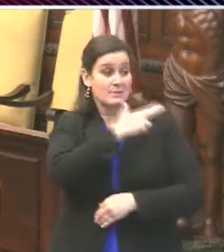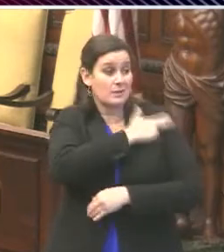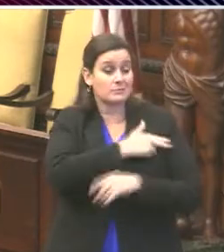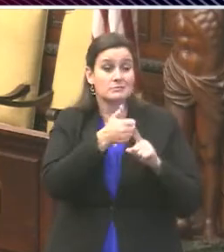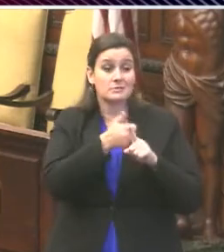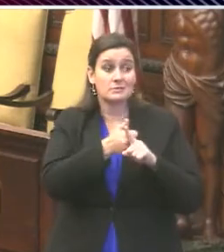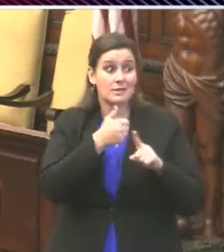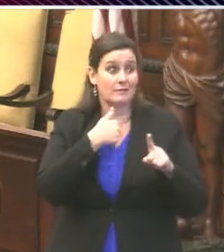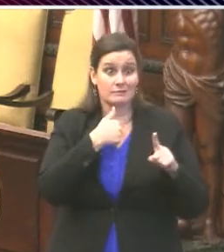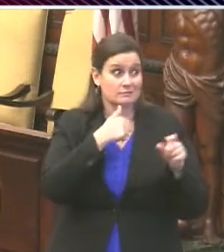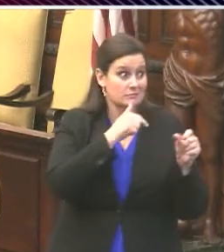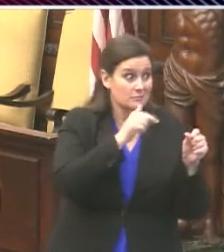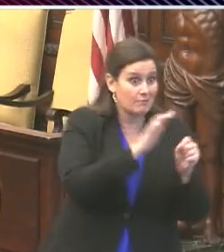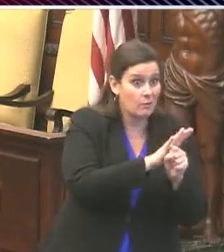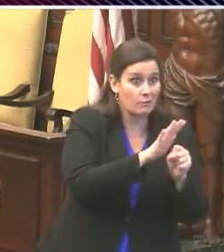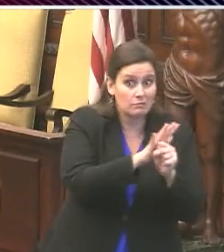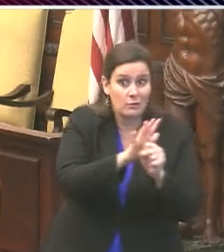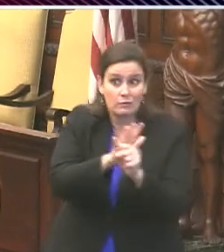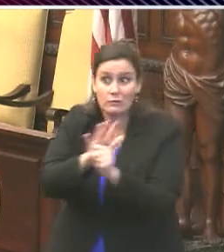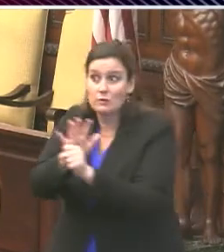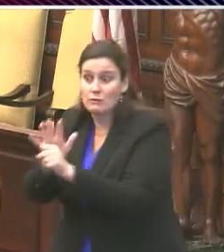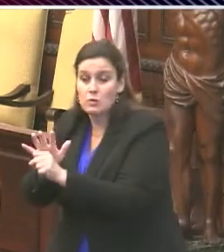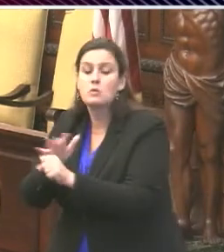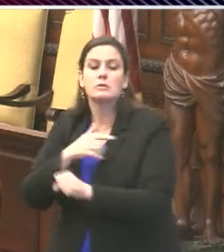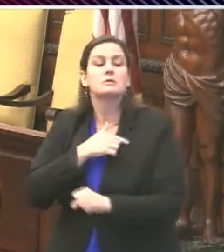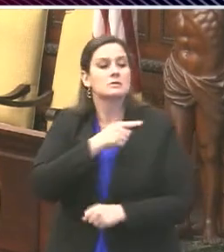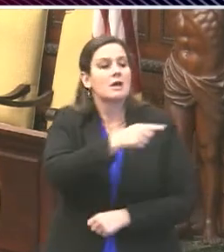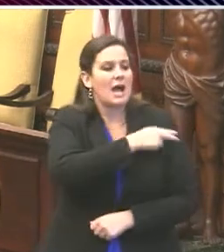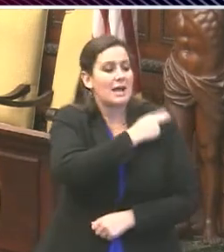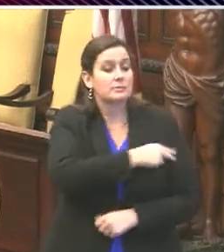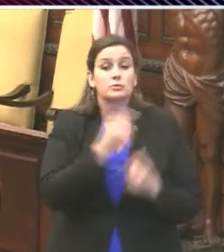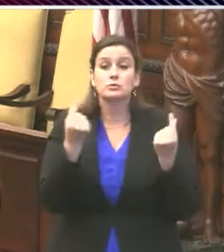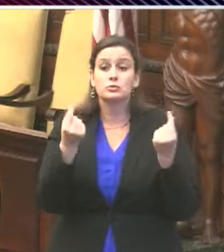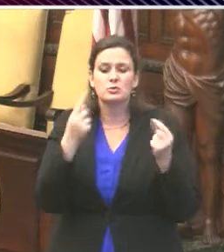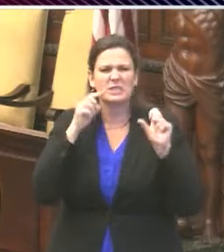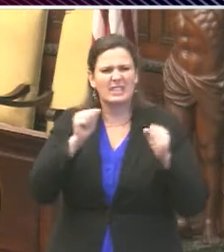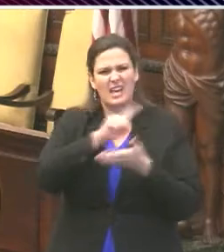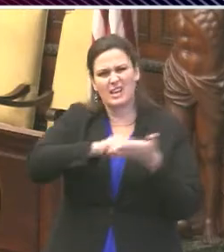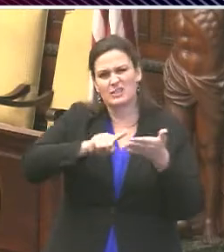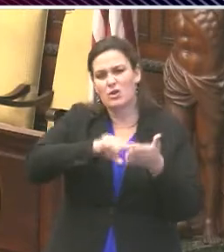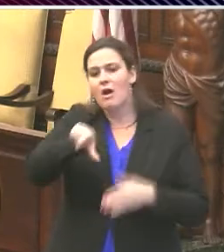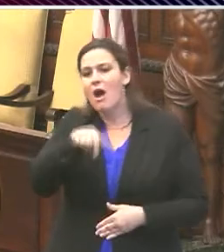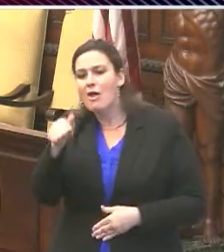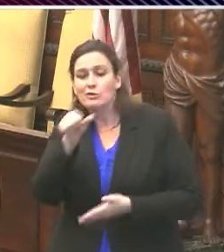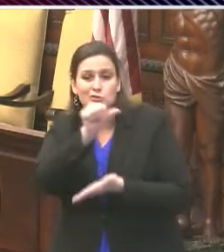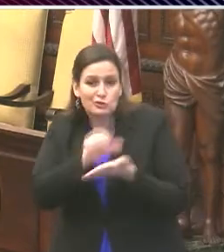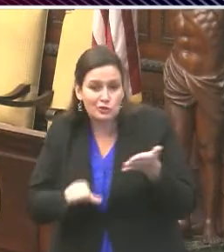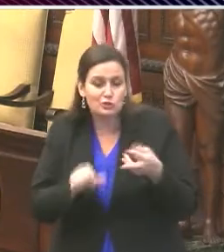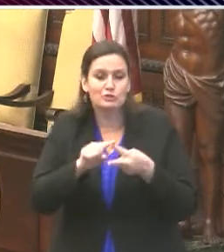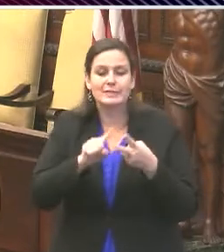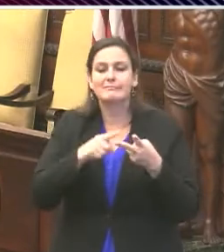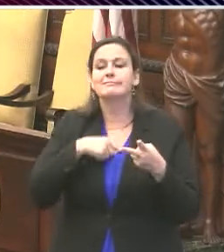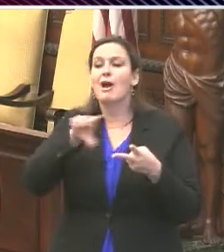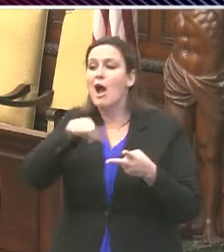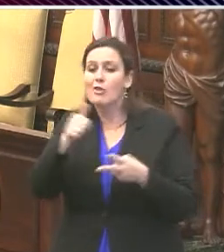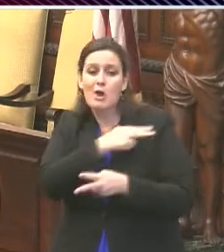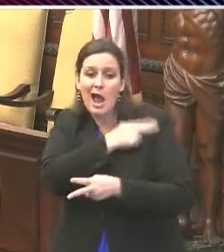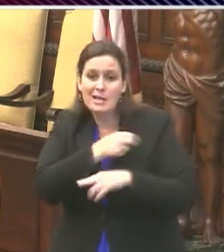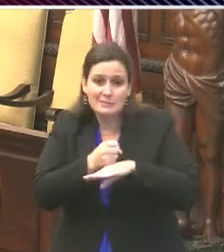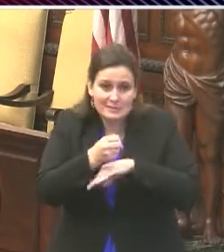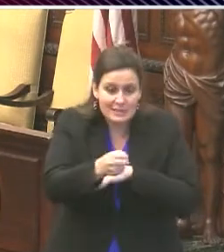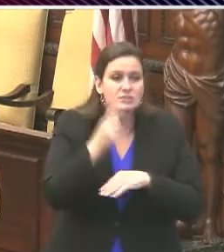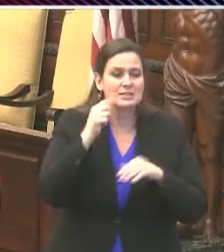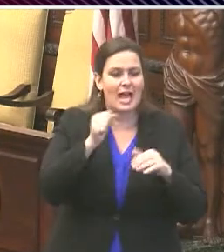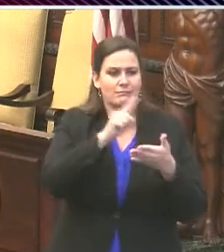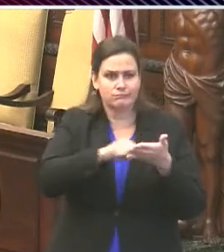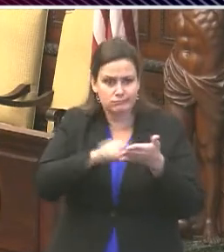up, the hospitals can cancel elective surgeries and other optional hospitalizations, and there are a decent number of them, so we can make additional